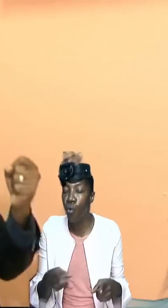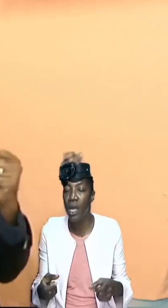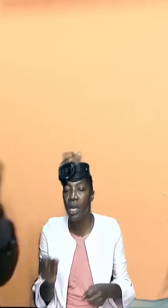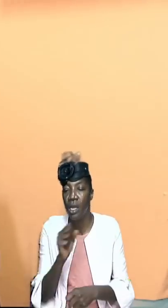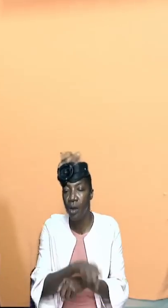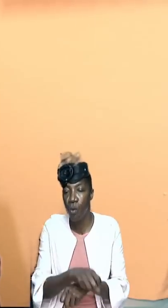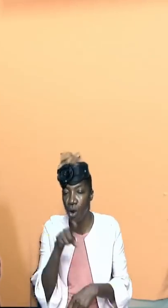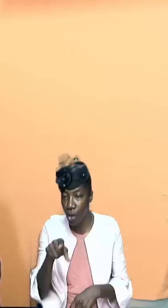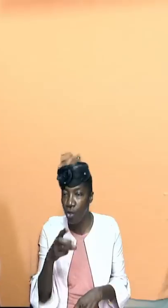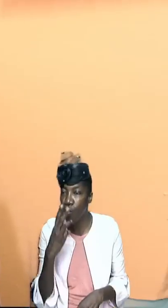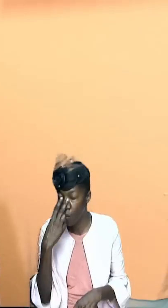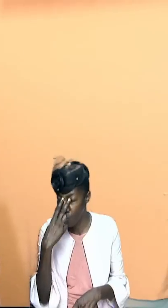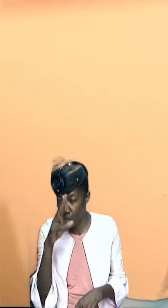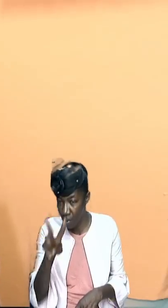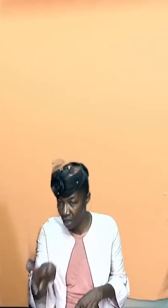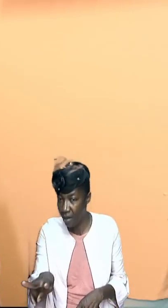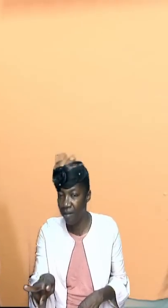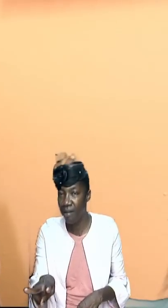And you will see